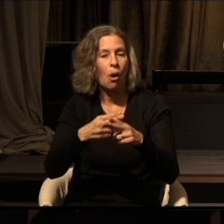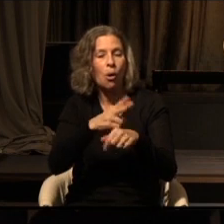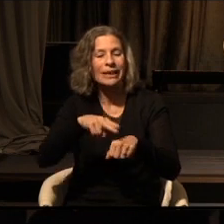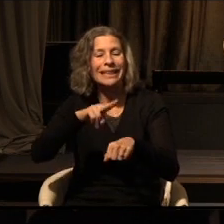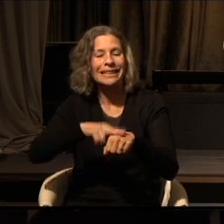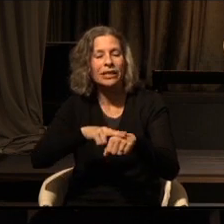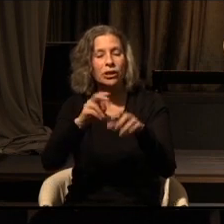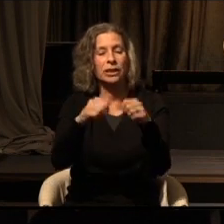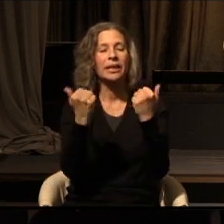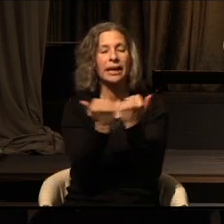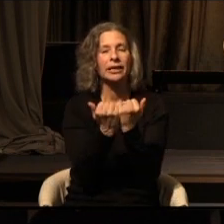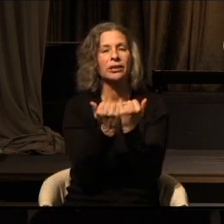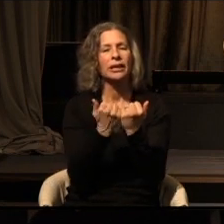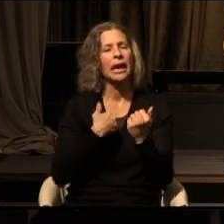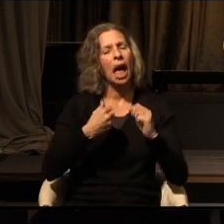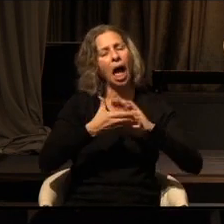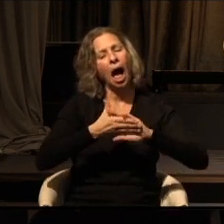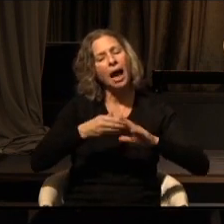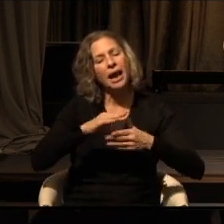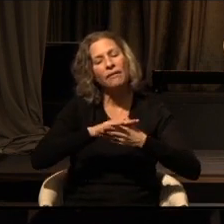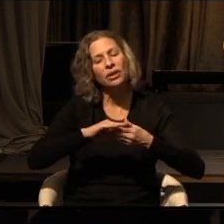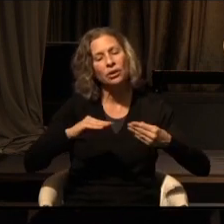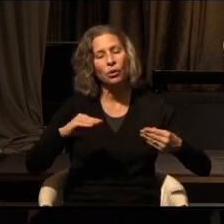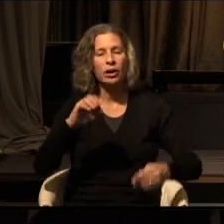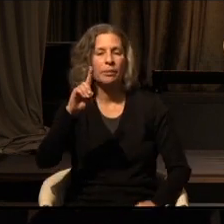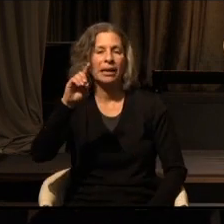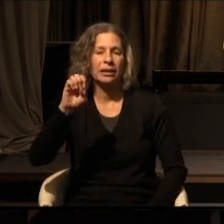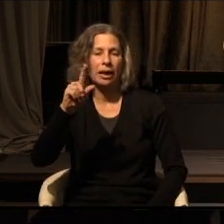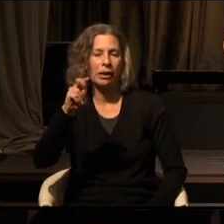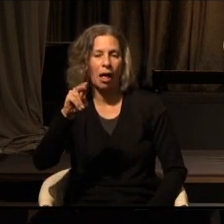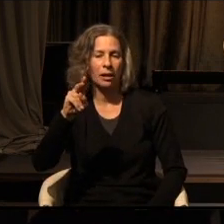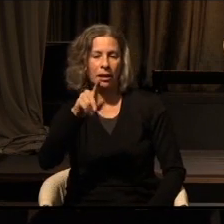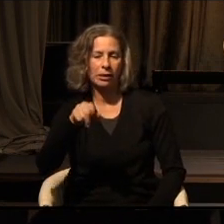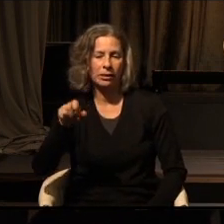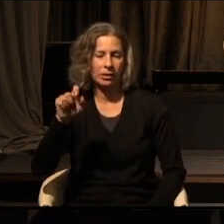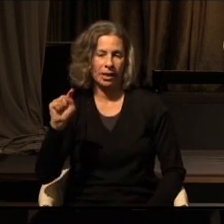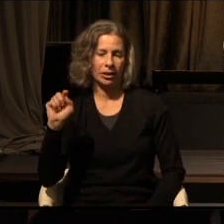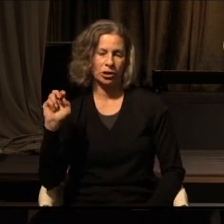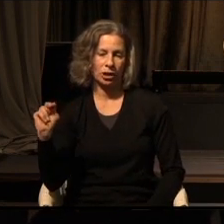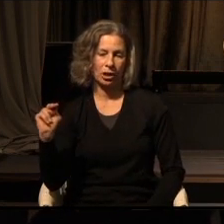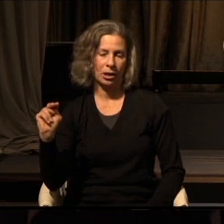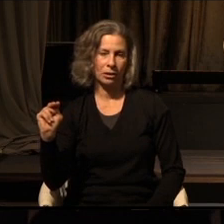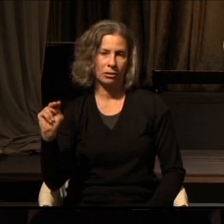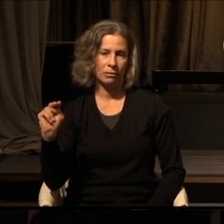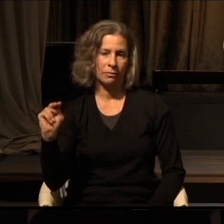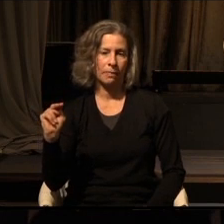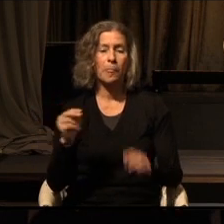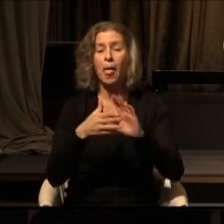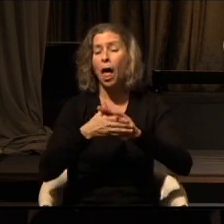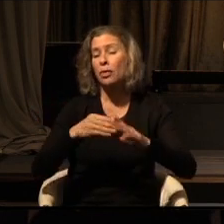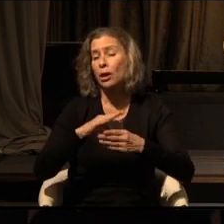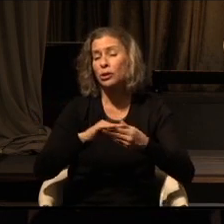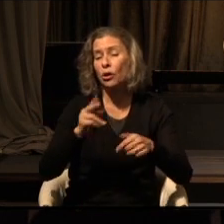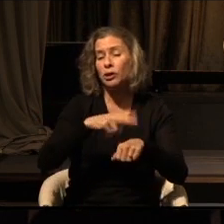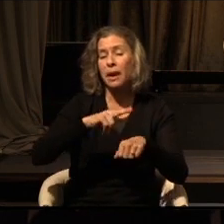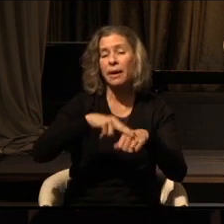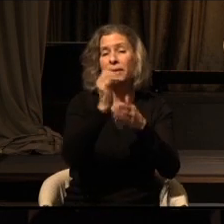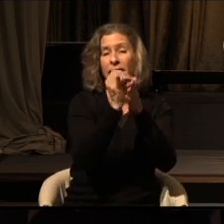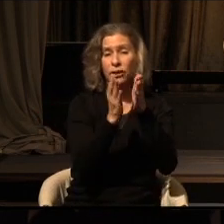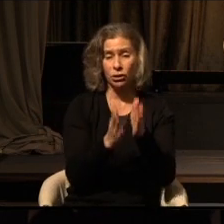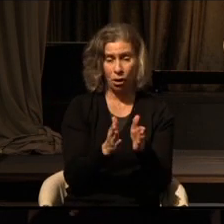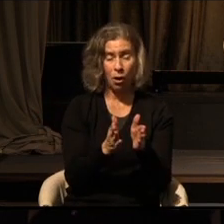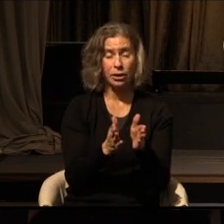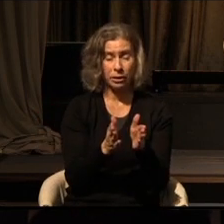I have a story to tell you about decolonization. The story is about a Native artist raised with